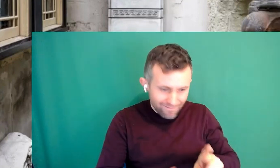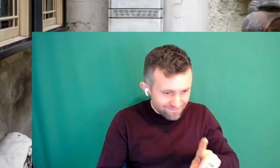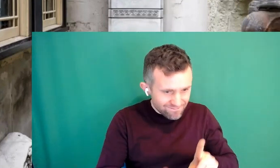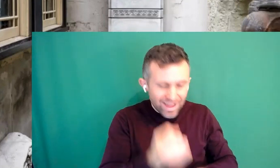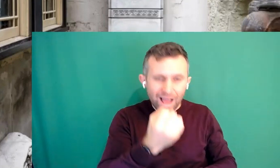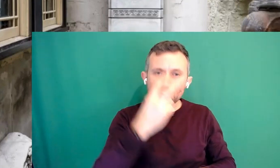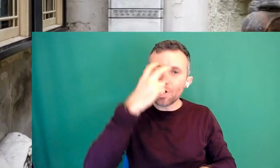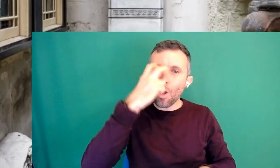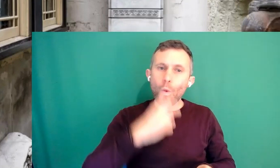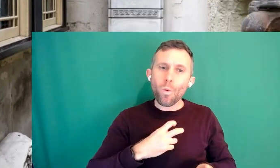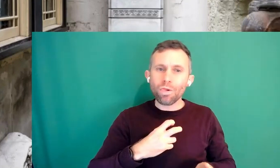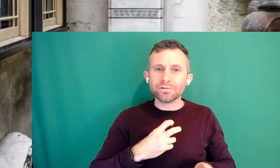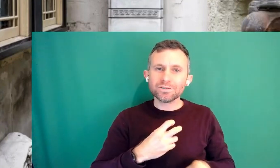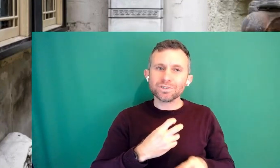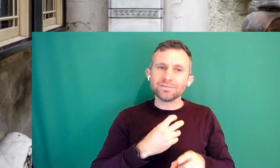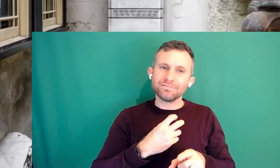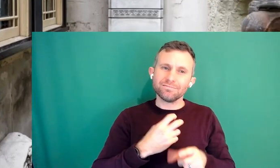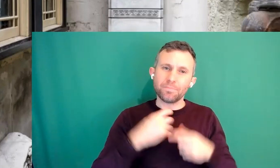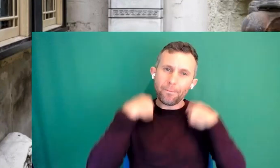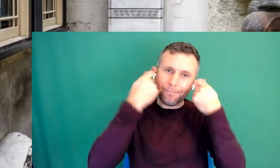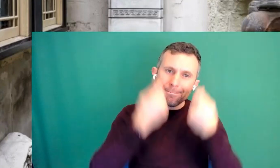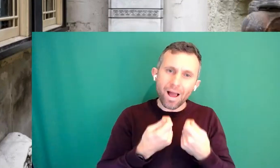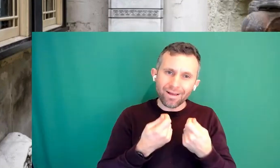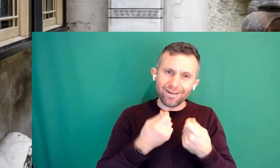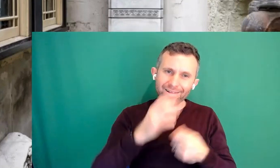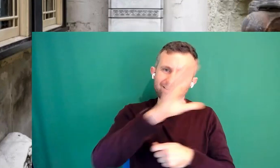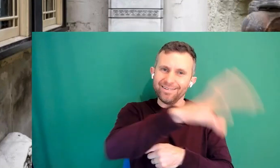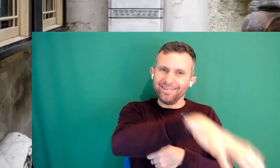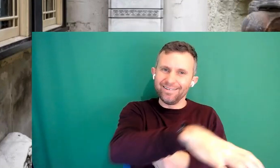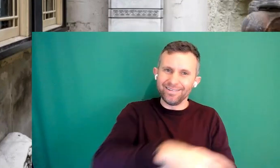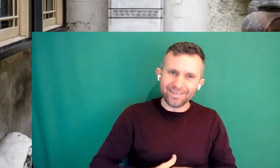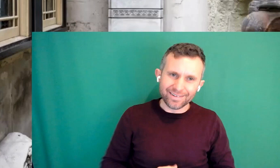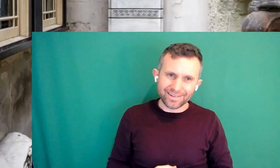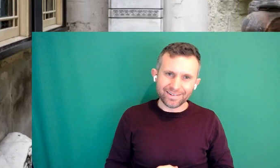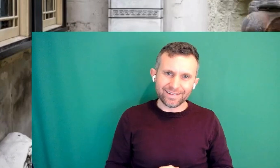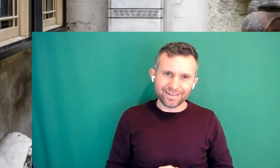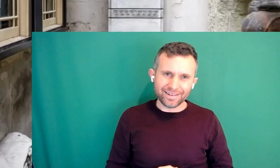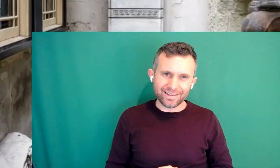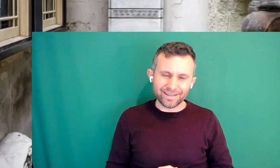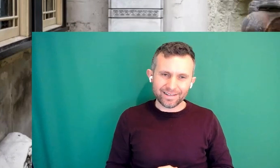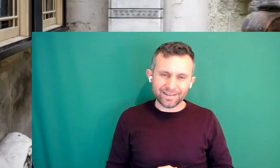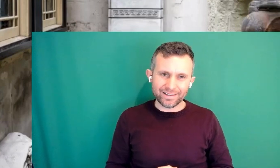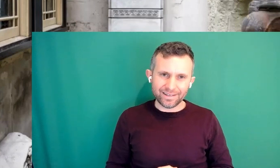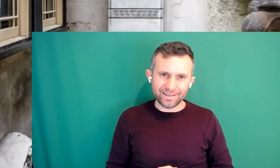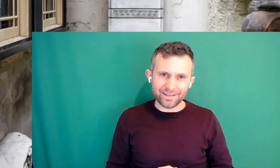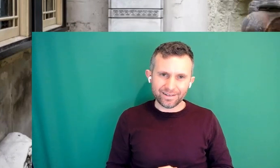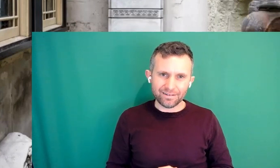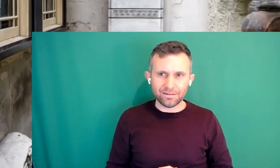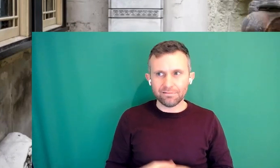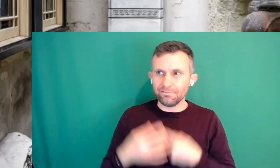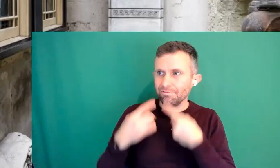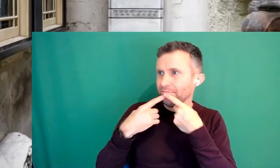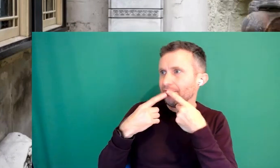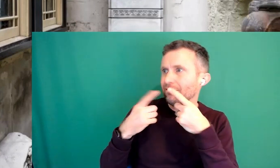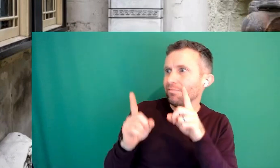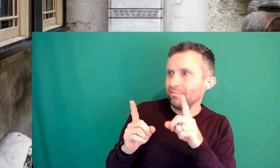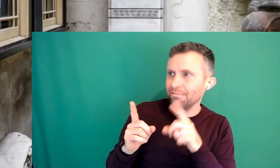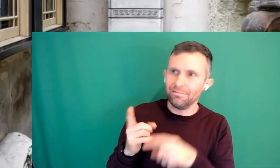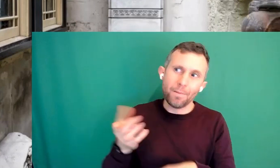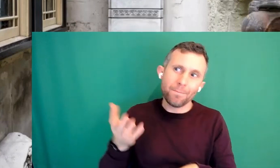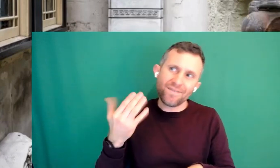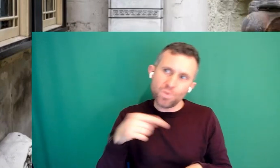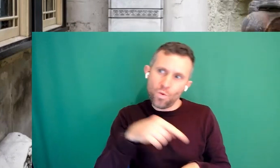right. However, it was in fact the grave to Fanny, the family dog, who of